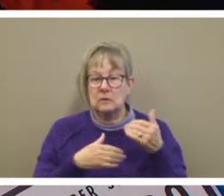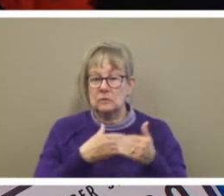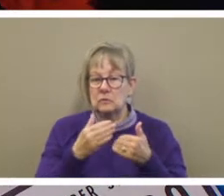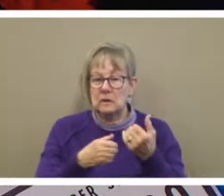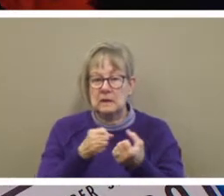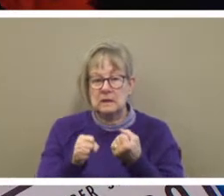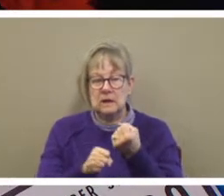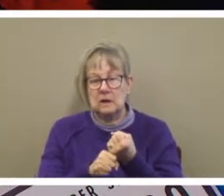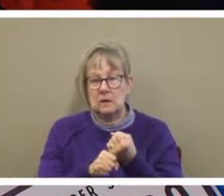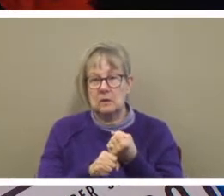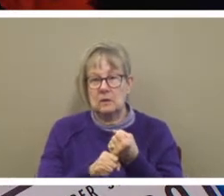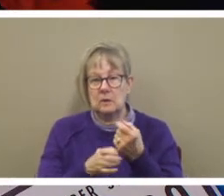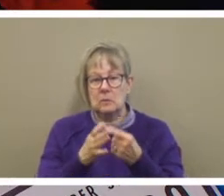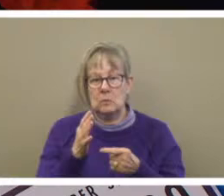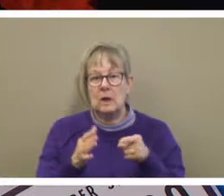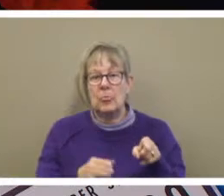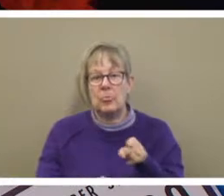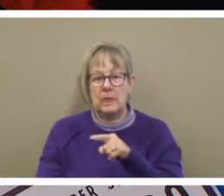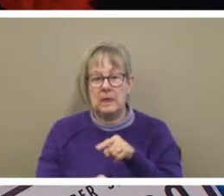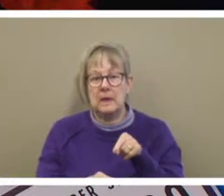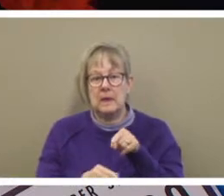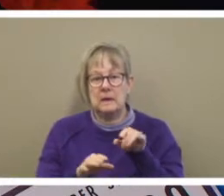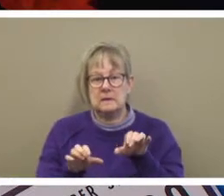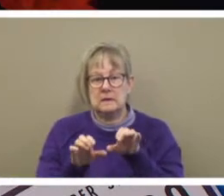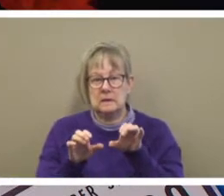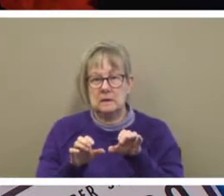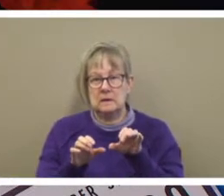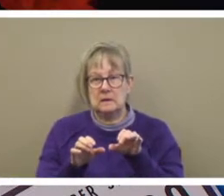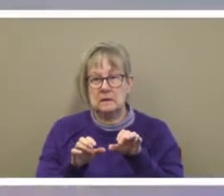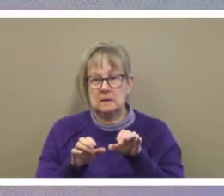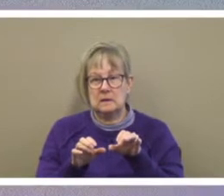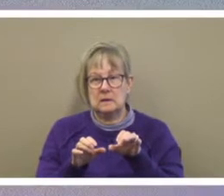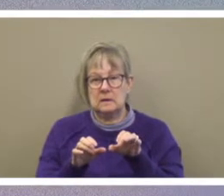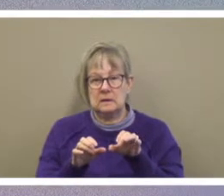year, what they did,